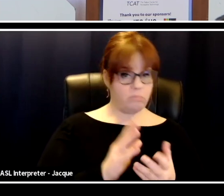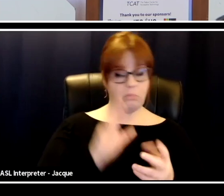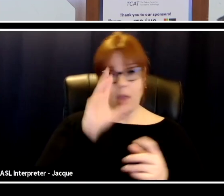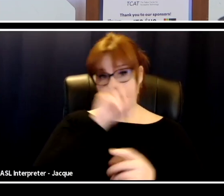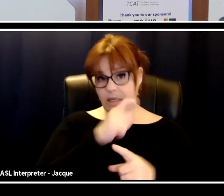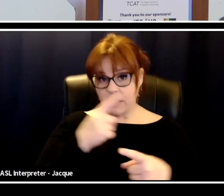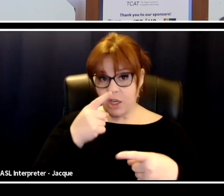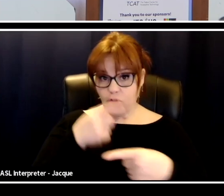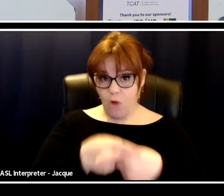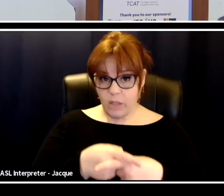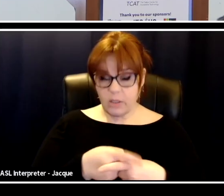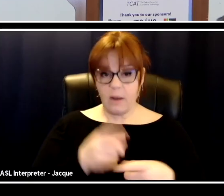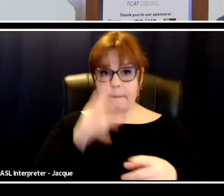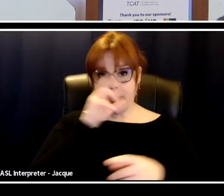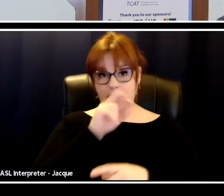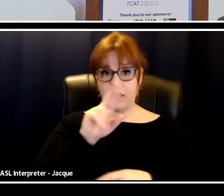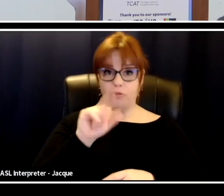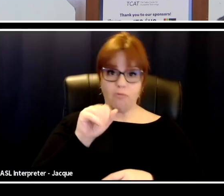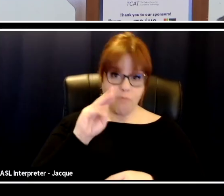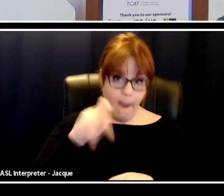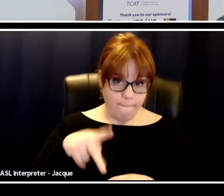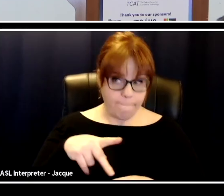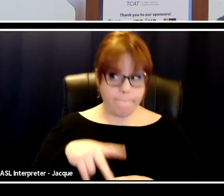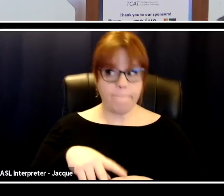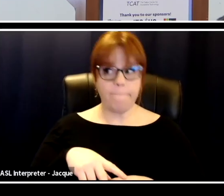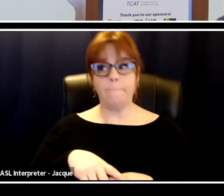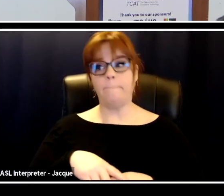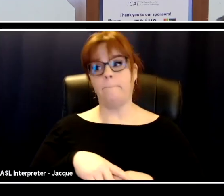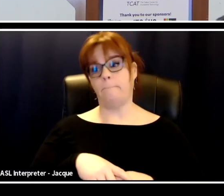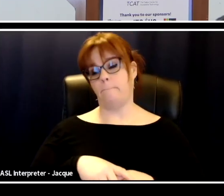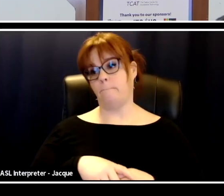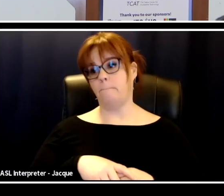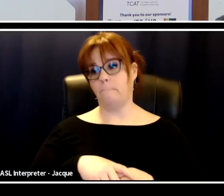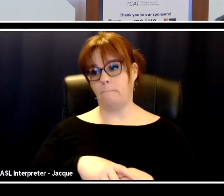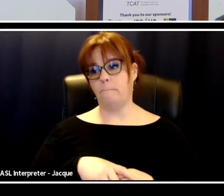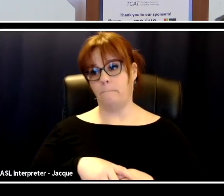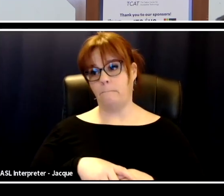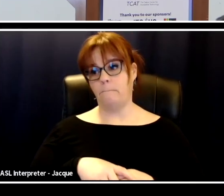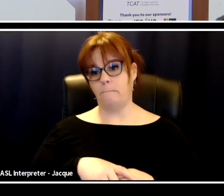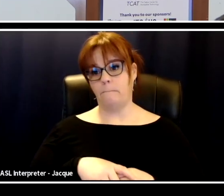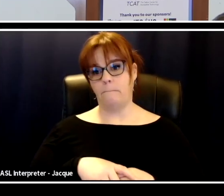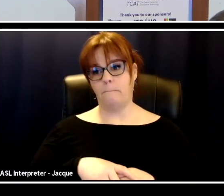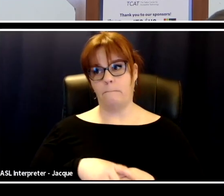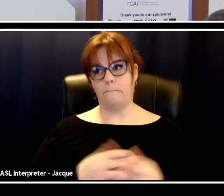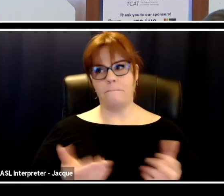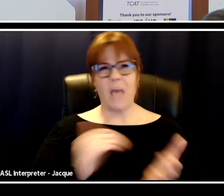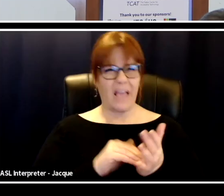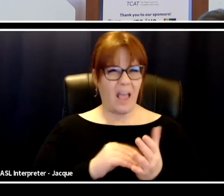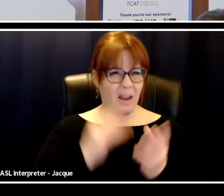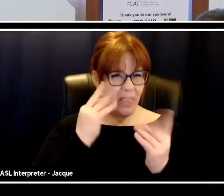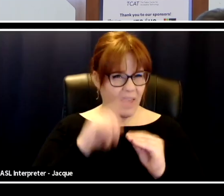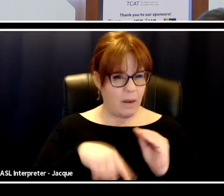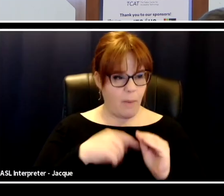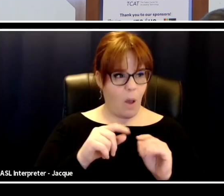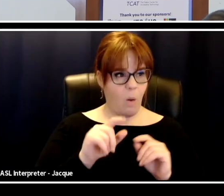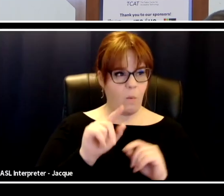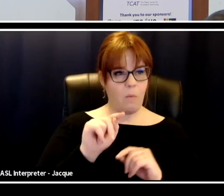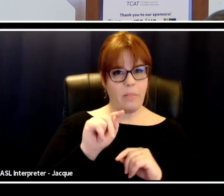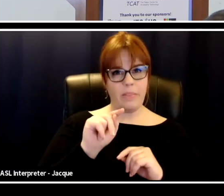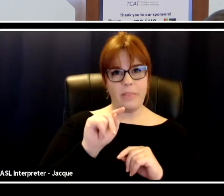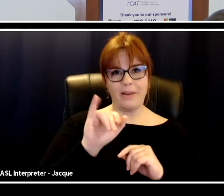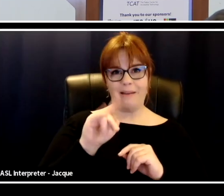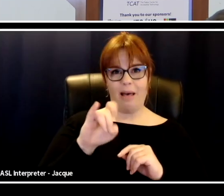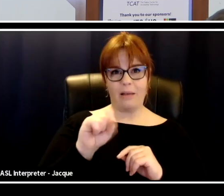missing ramps? You know, kind of, again, thinking about the tiles as a place